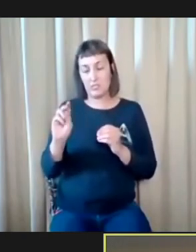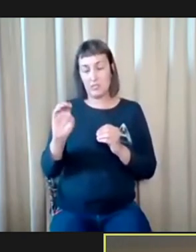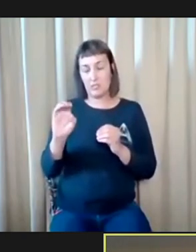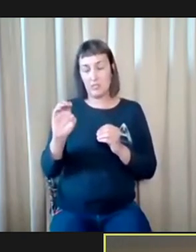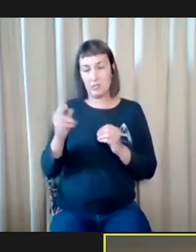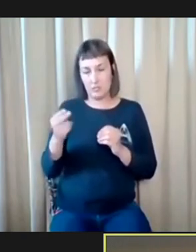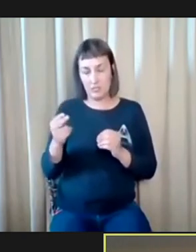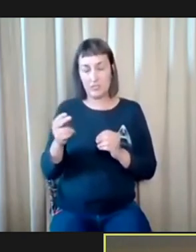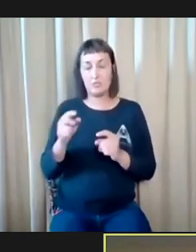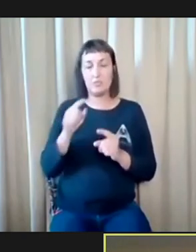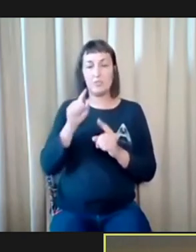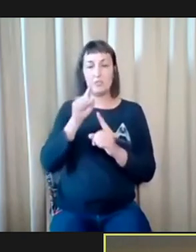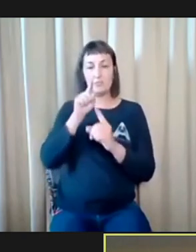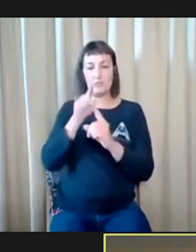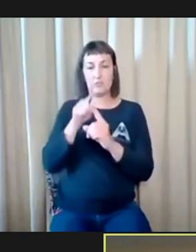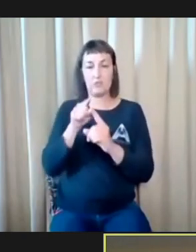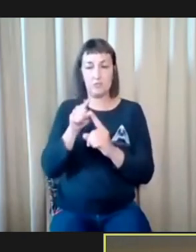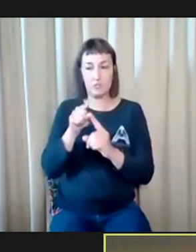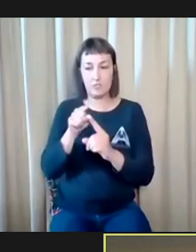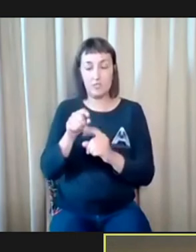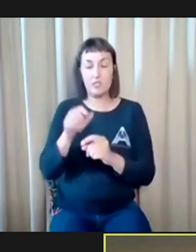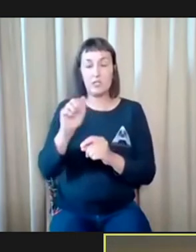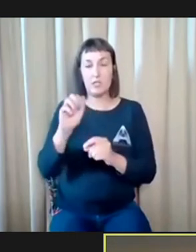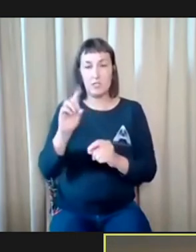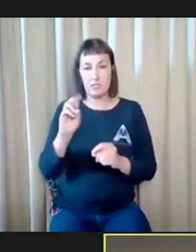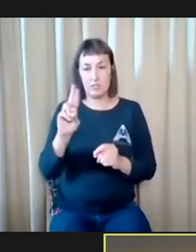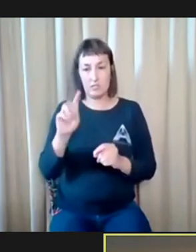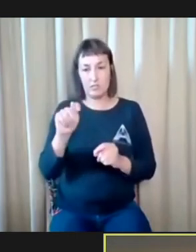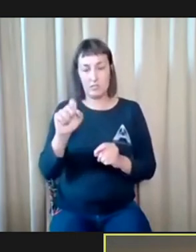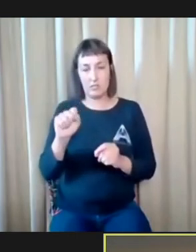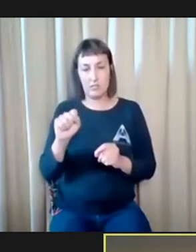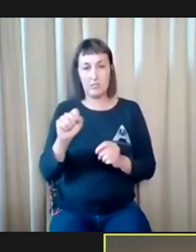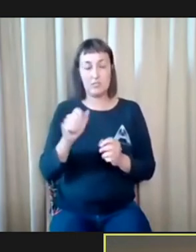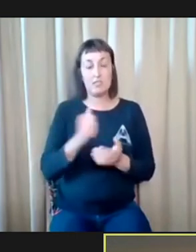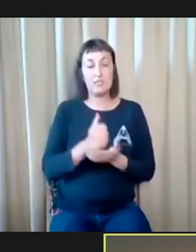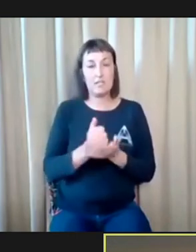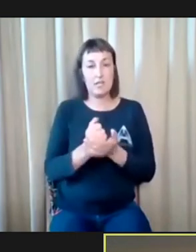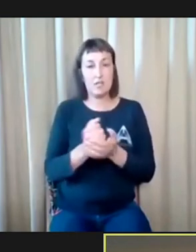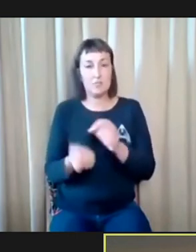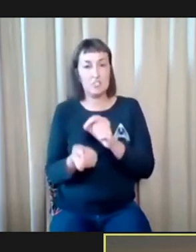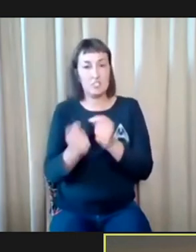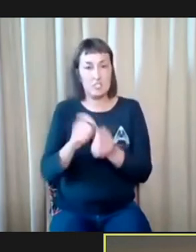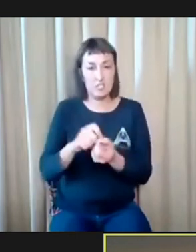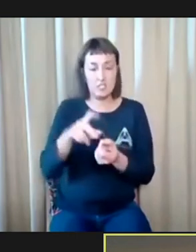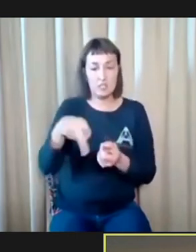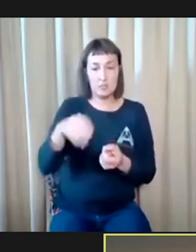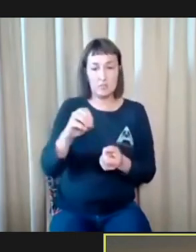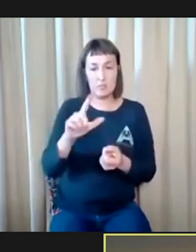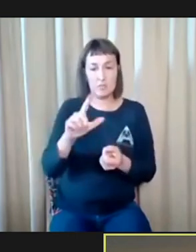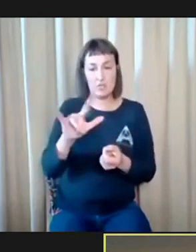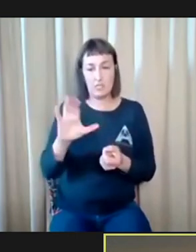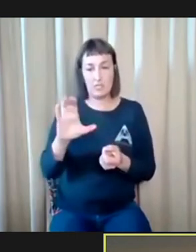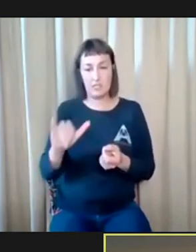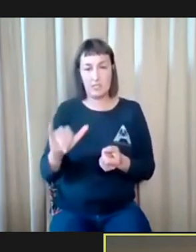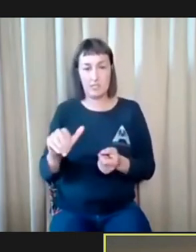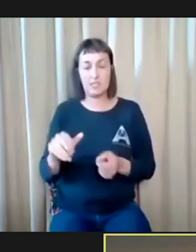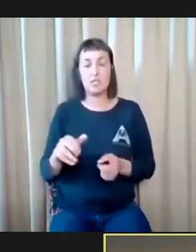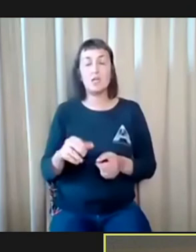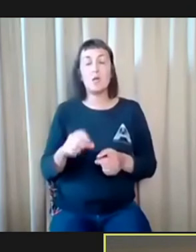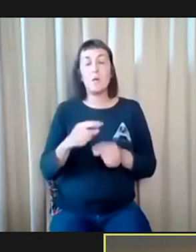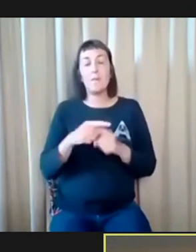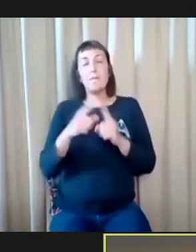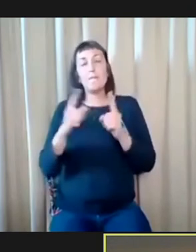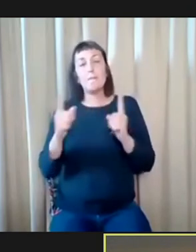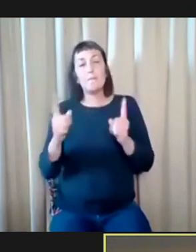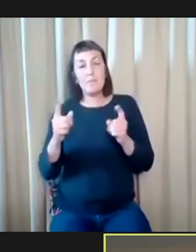the ability to help make policy change. But young people really do understand